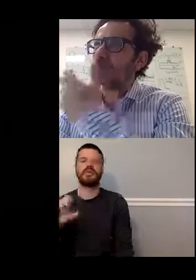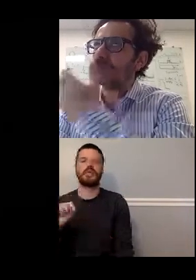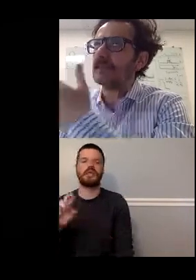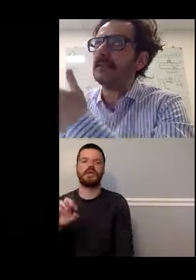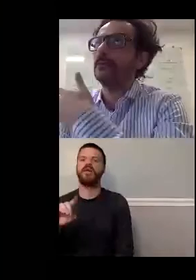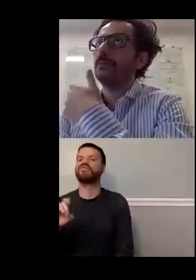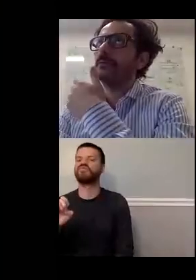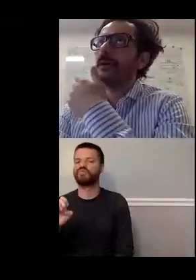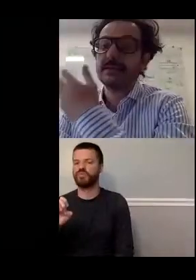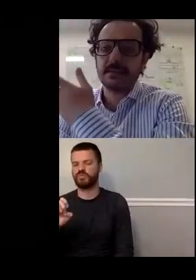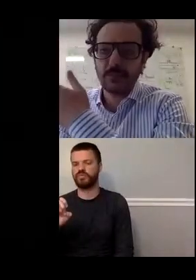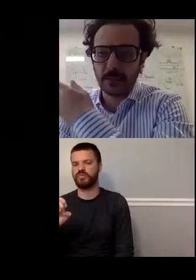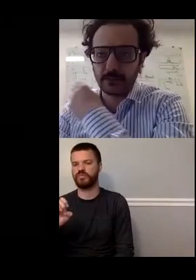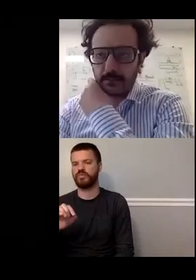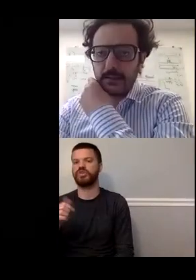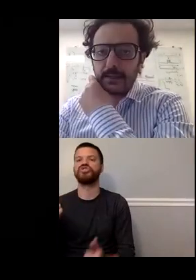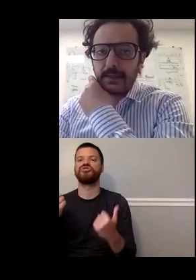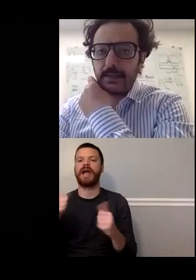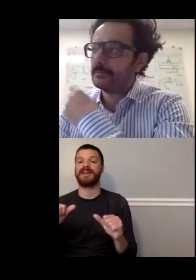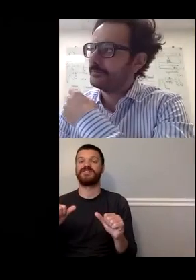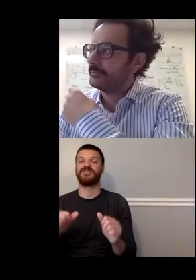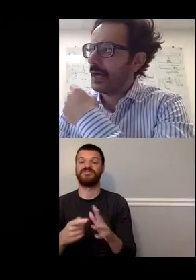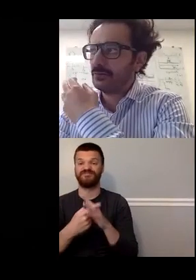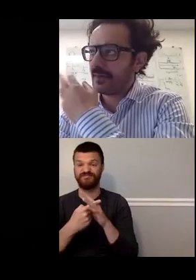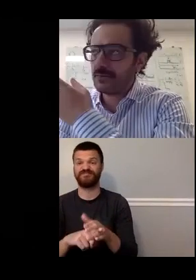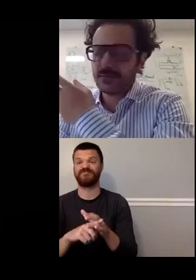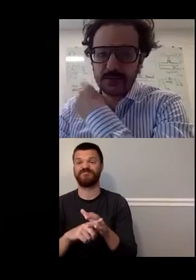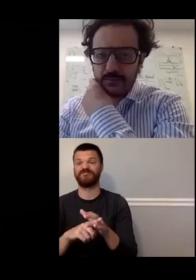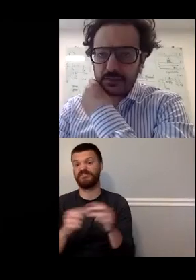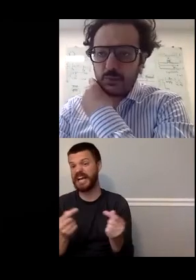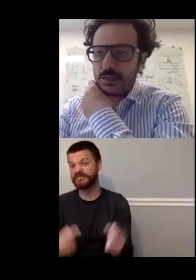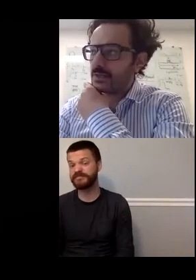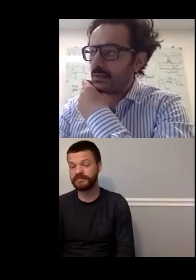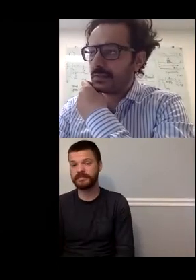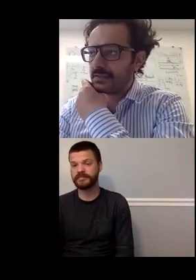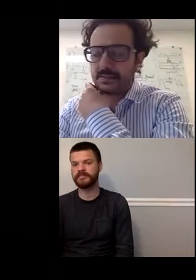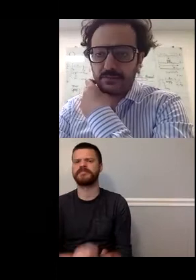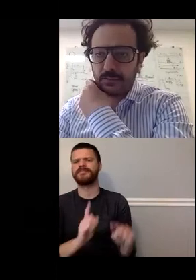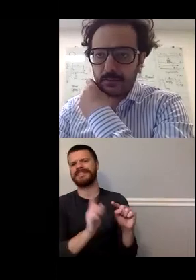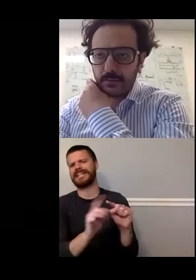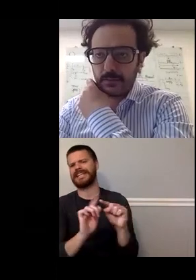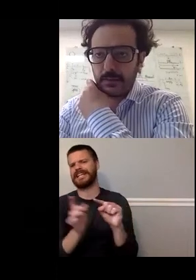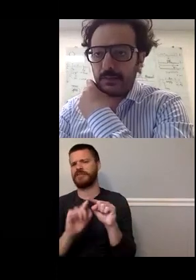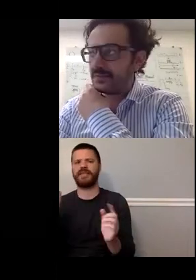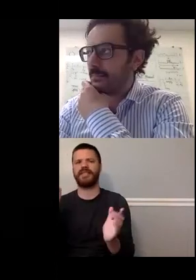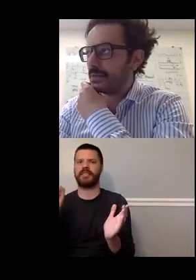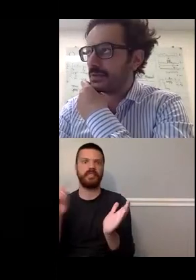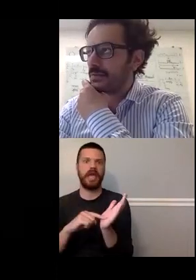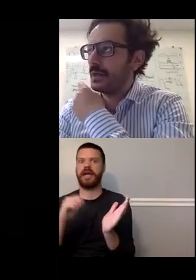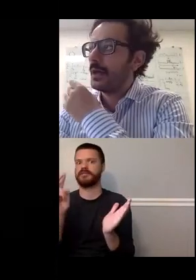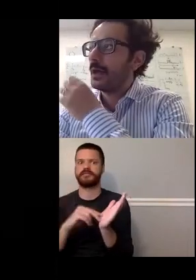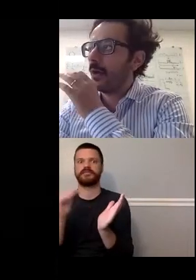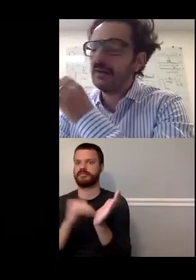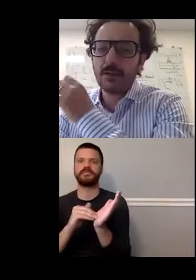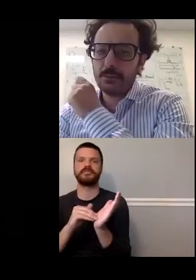want, see or to elicit pain. And out of thousands of stimulations in 164 epilepsy